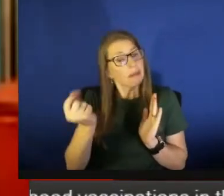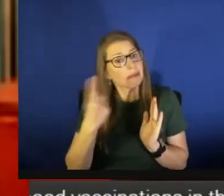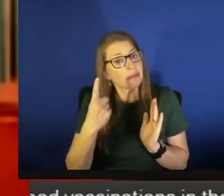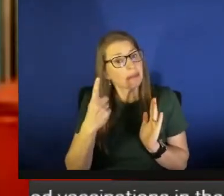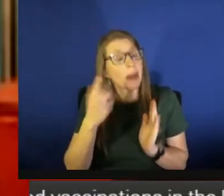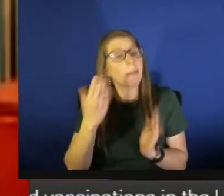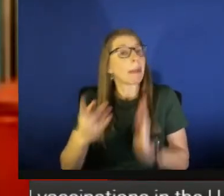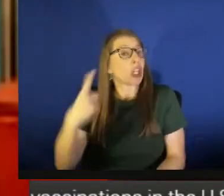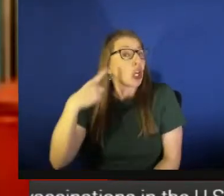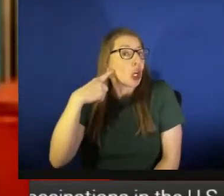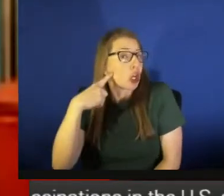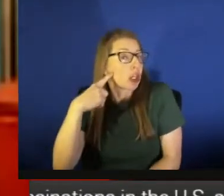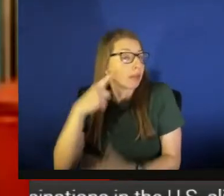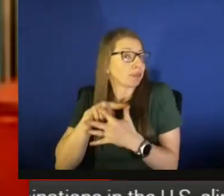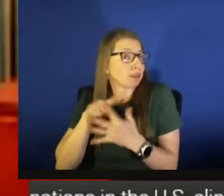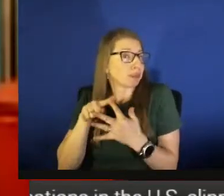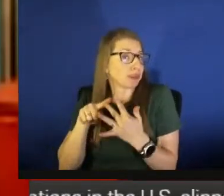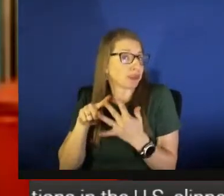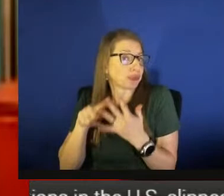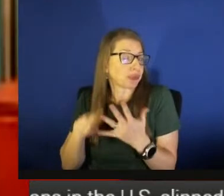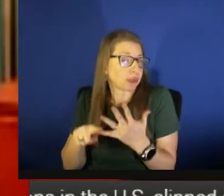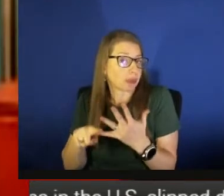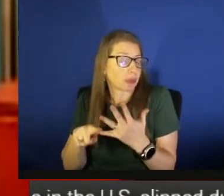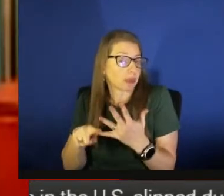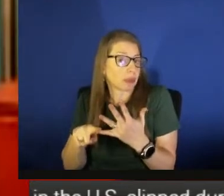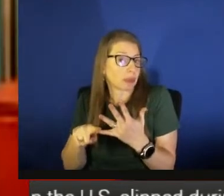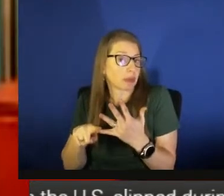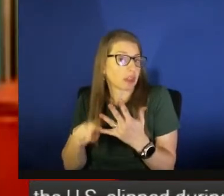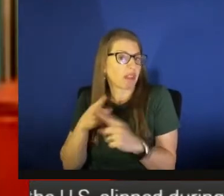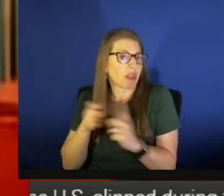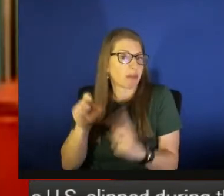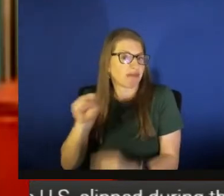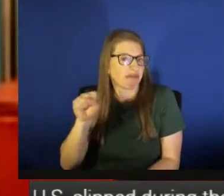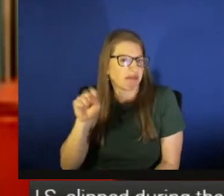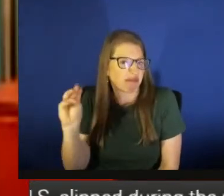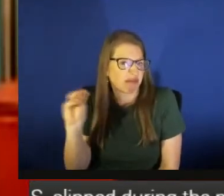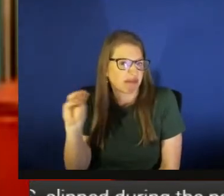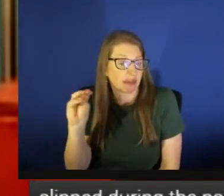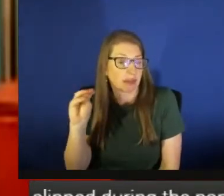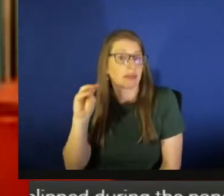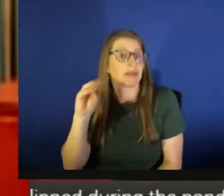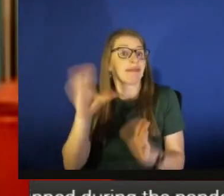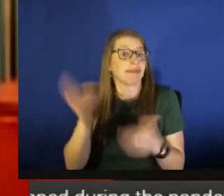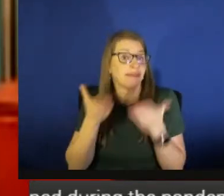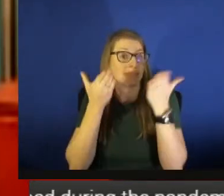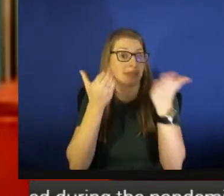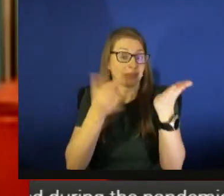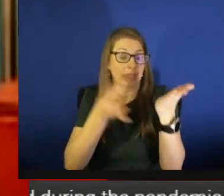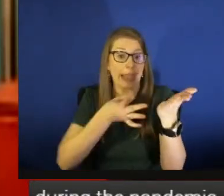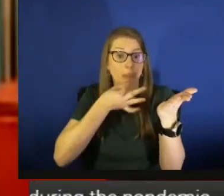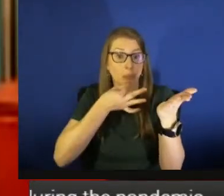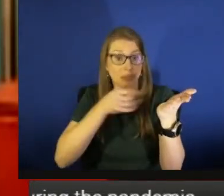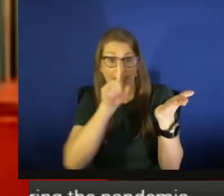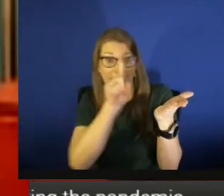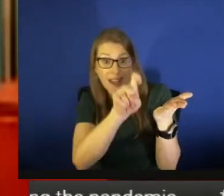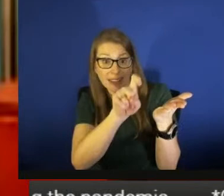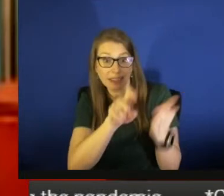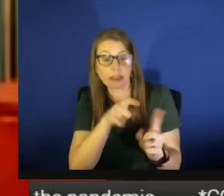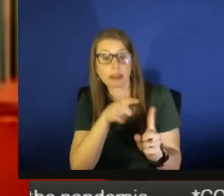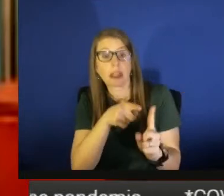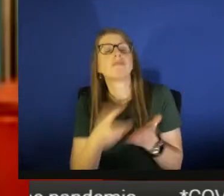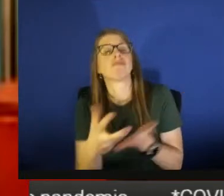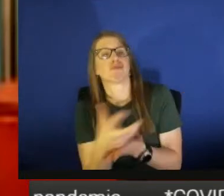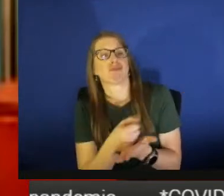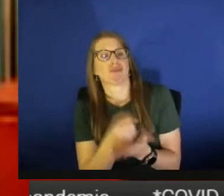have heard this. We took that question directly to the experts on this subject, and here's what we have found